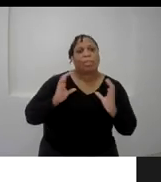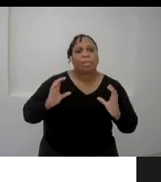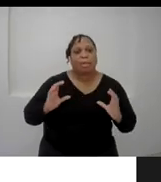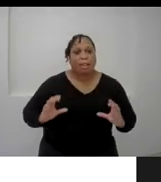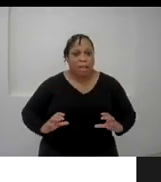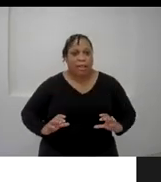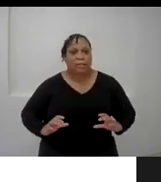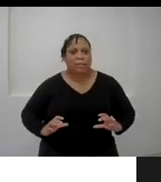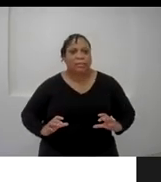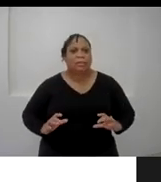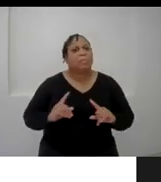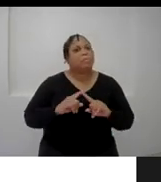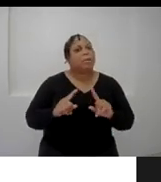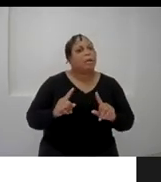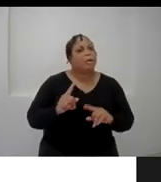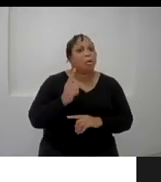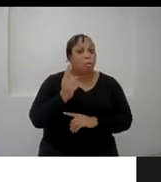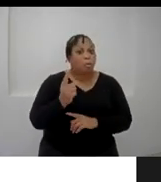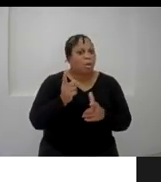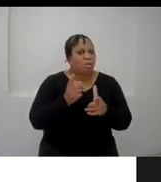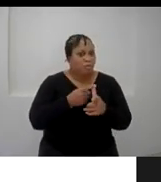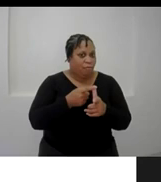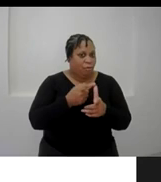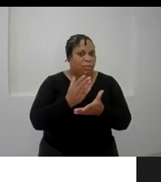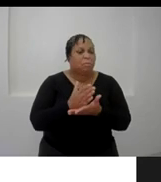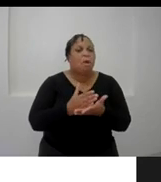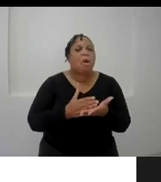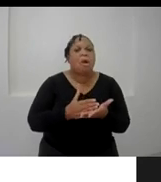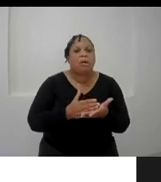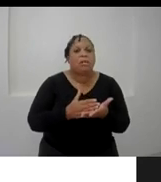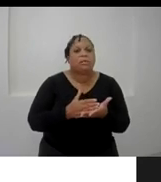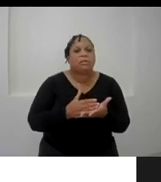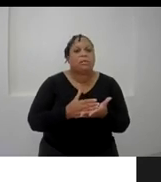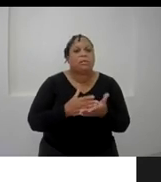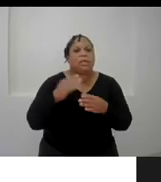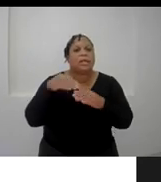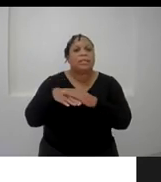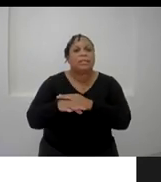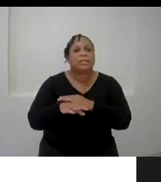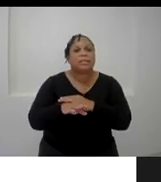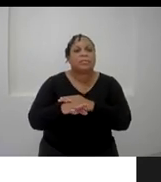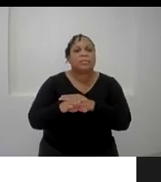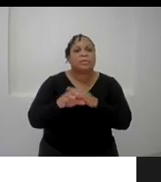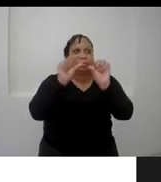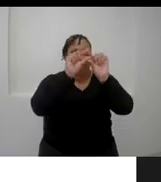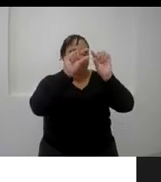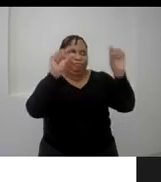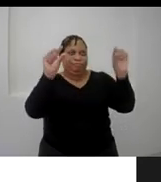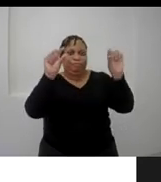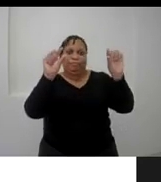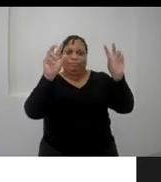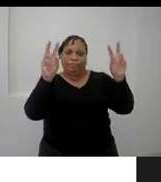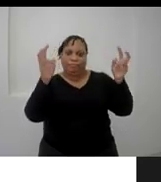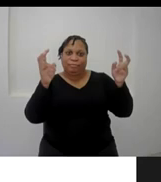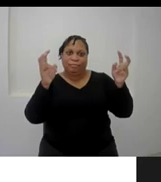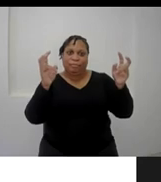But one of the first part of the accessible version, the heading of it is, why have we written this